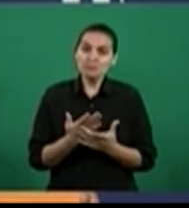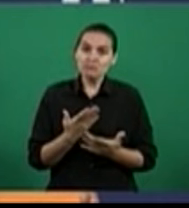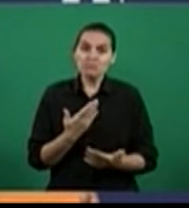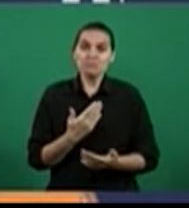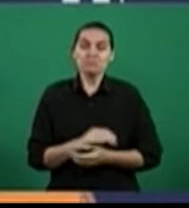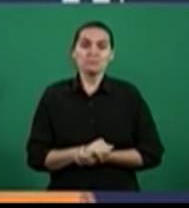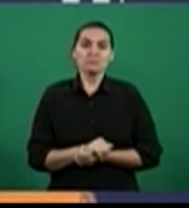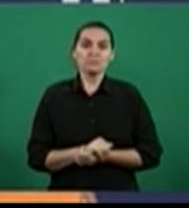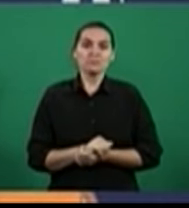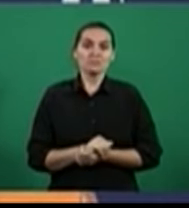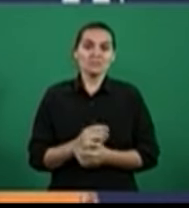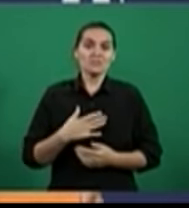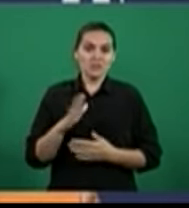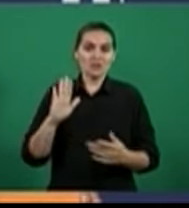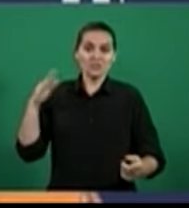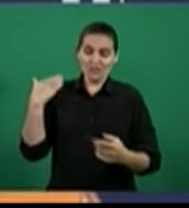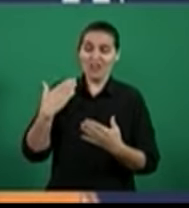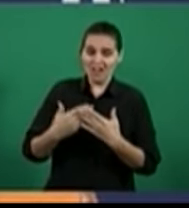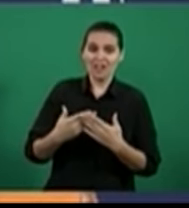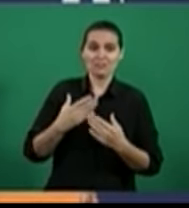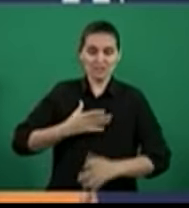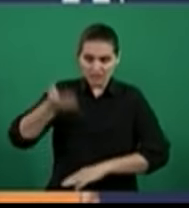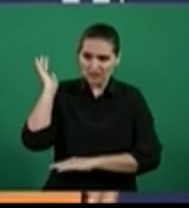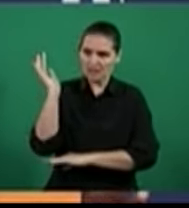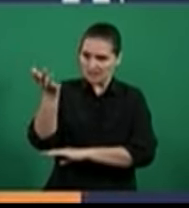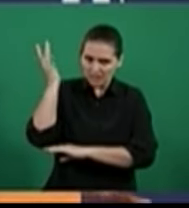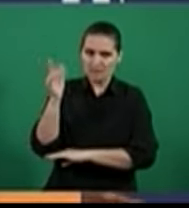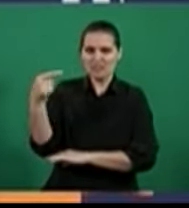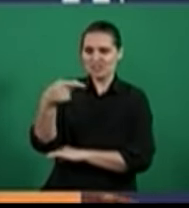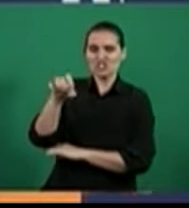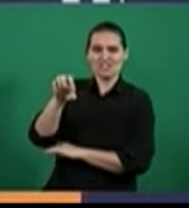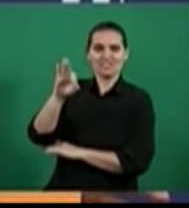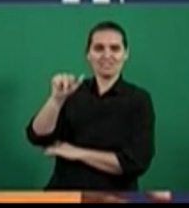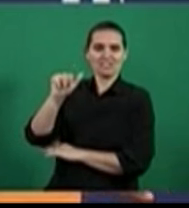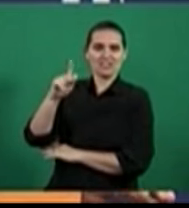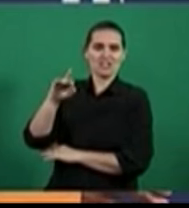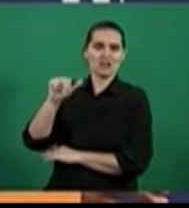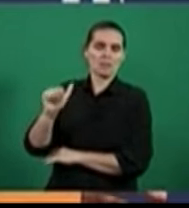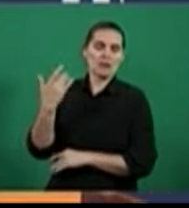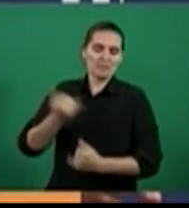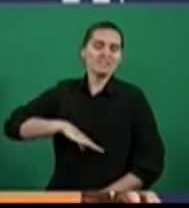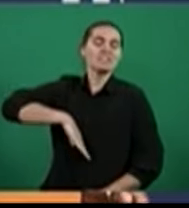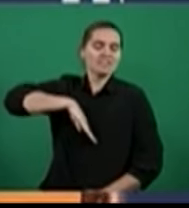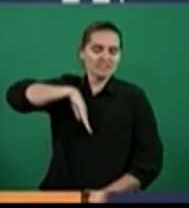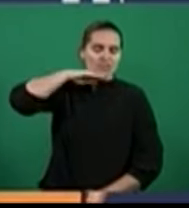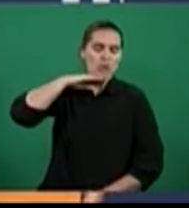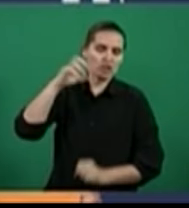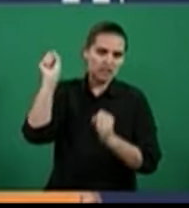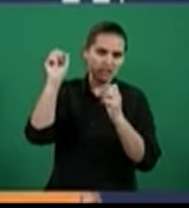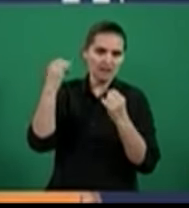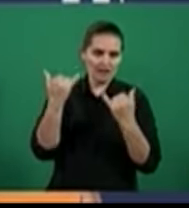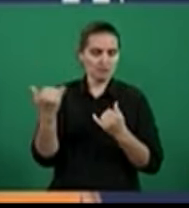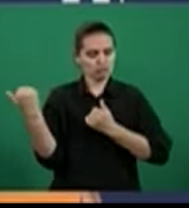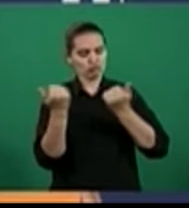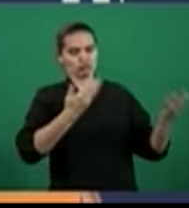I have said so much about Jifakra, and when I am tired of saying it, I ask DG Kasim to say it.